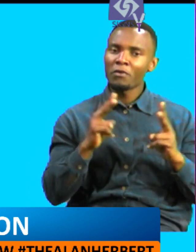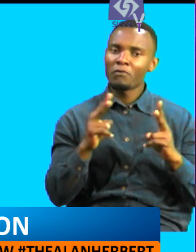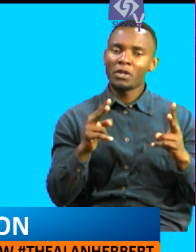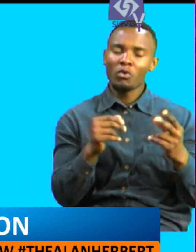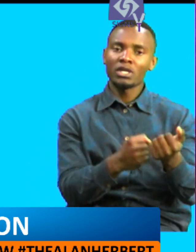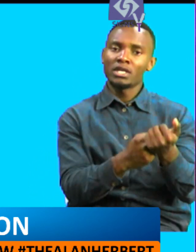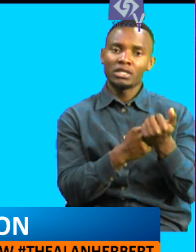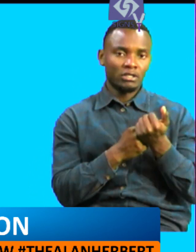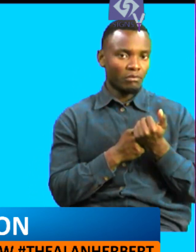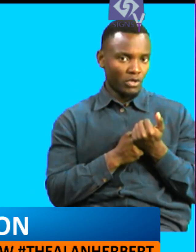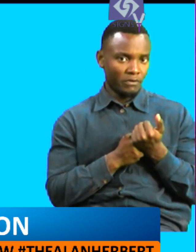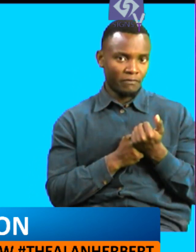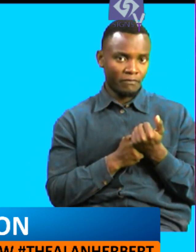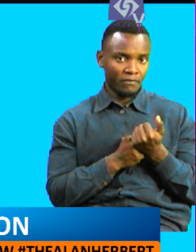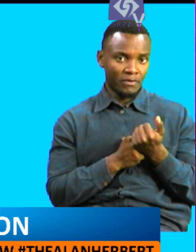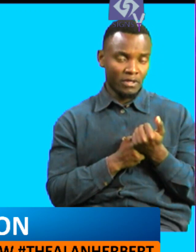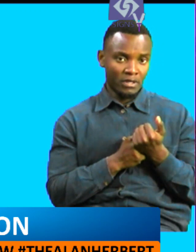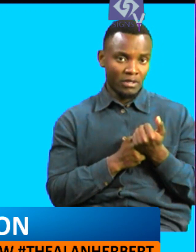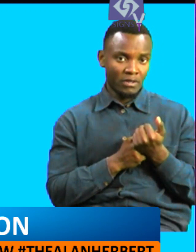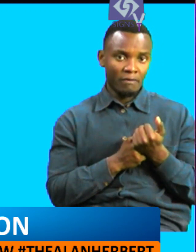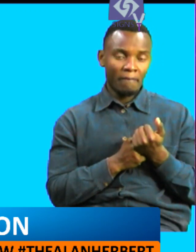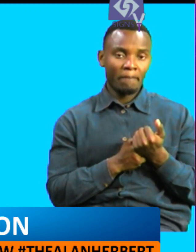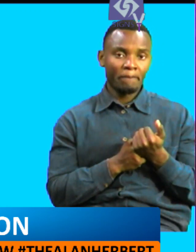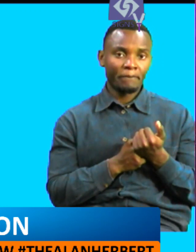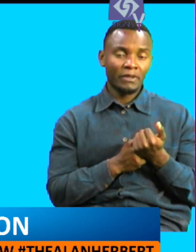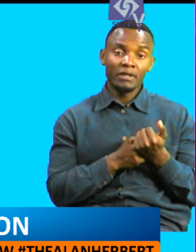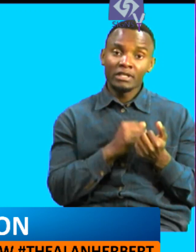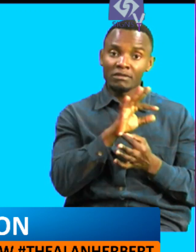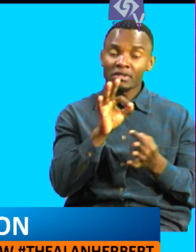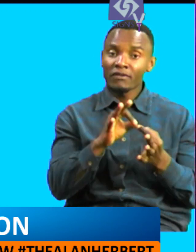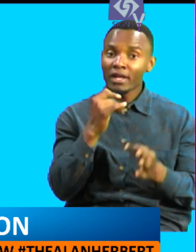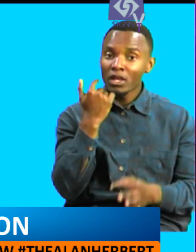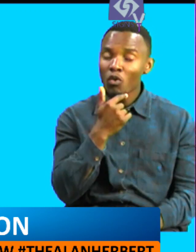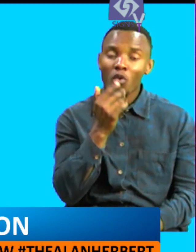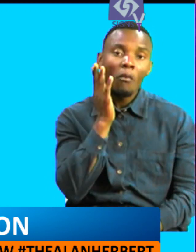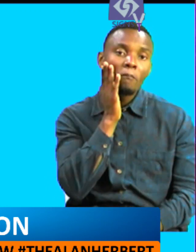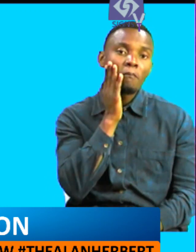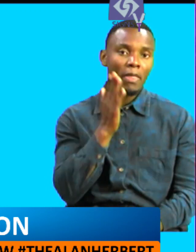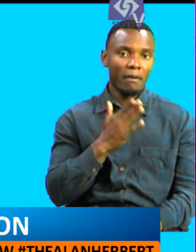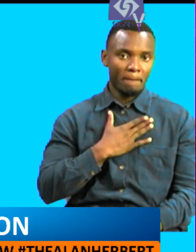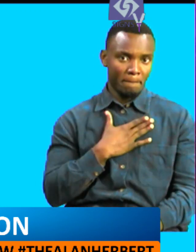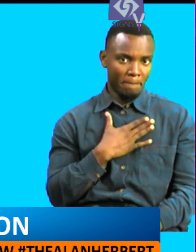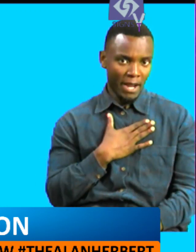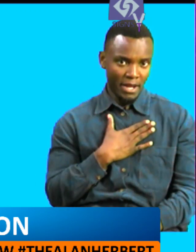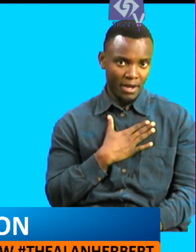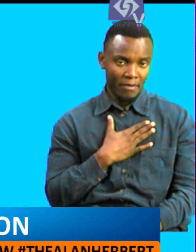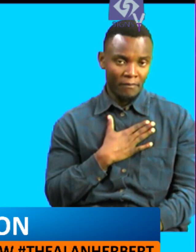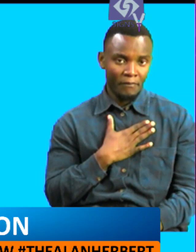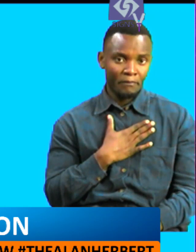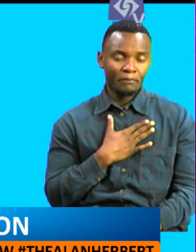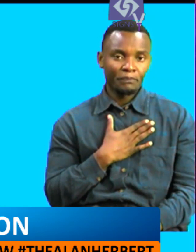Yes. Particularly my mother. Yes. Yeah. And